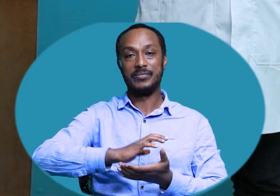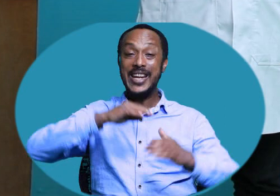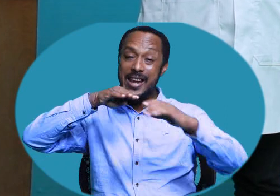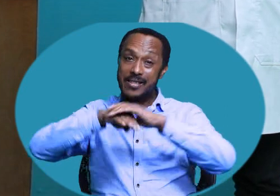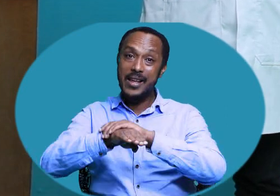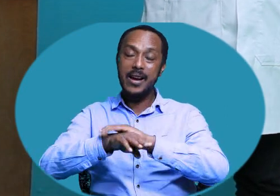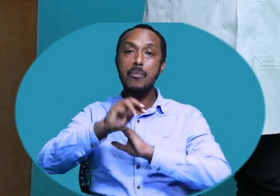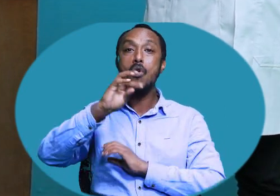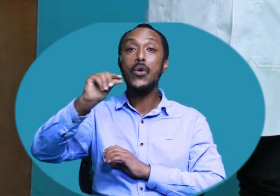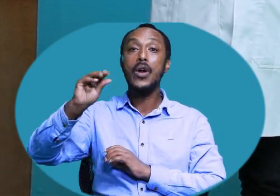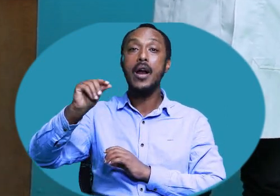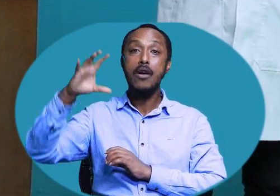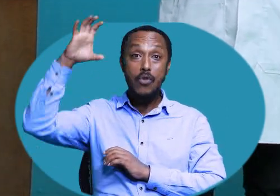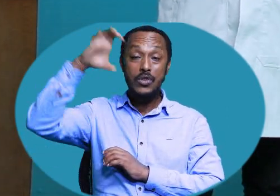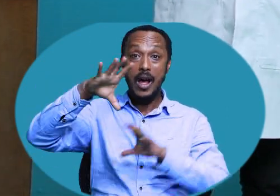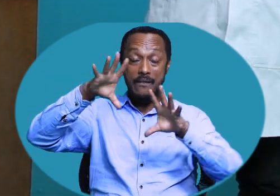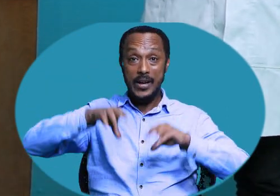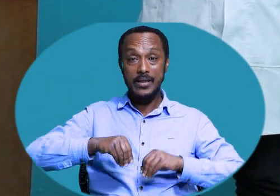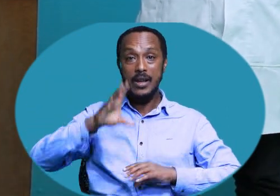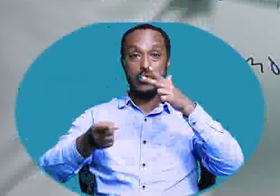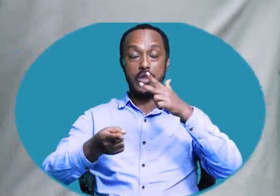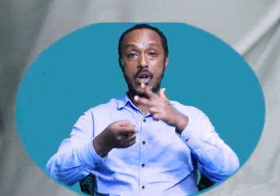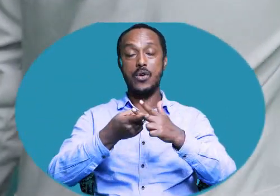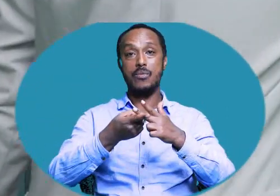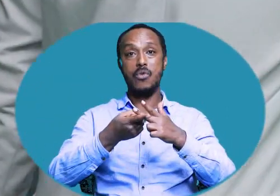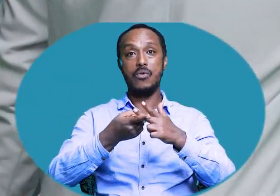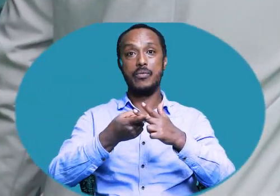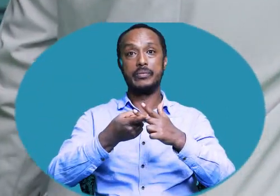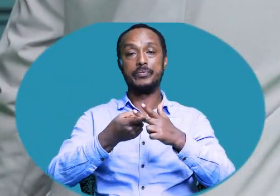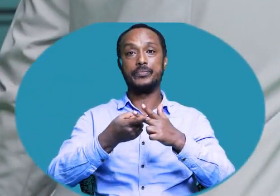Intermolecular forces affect the physical properties of the species.